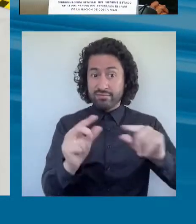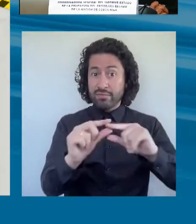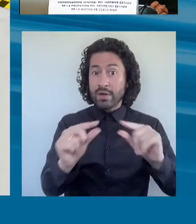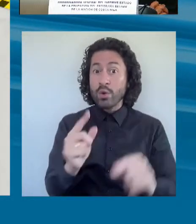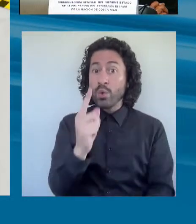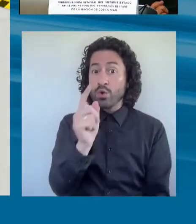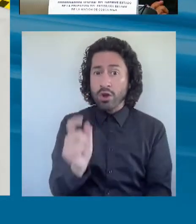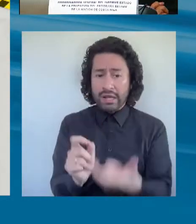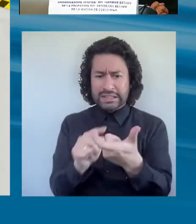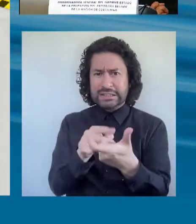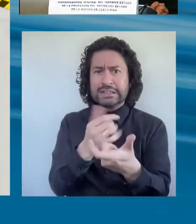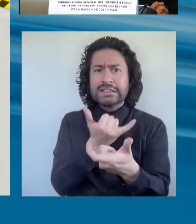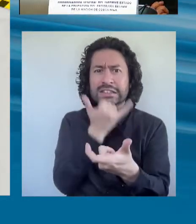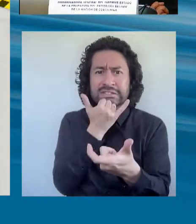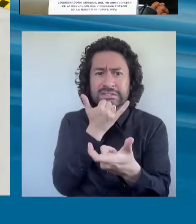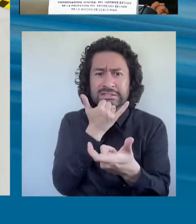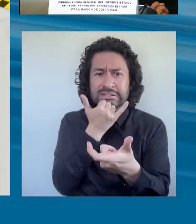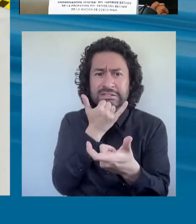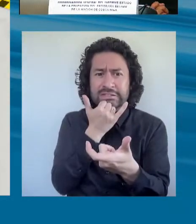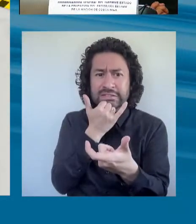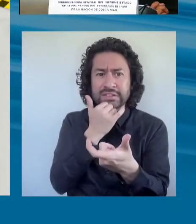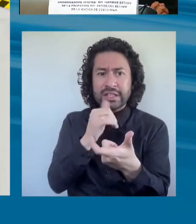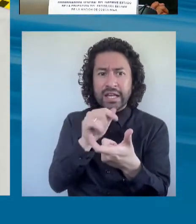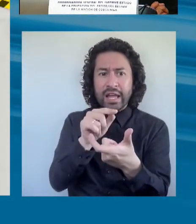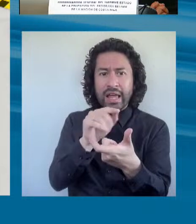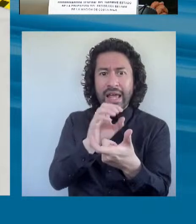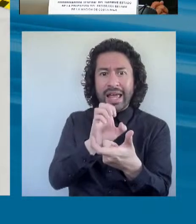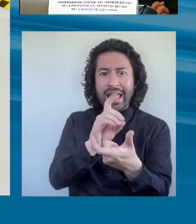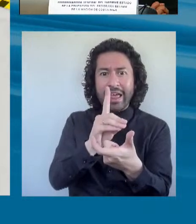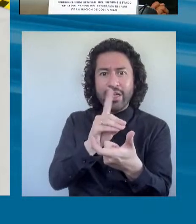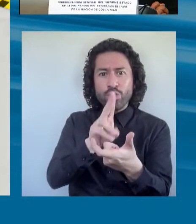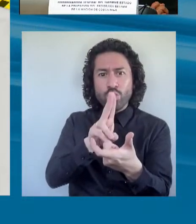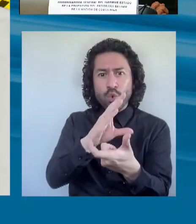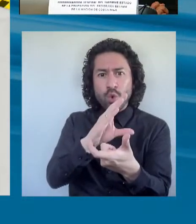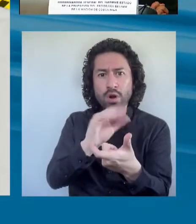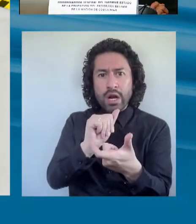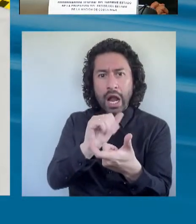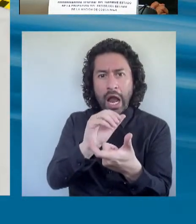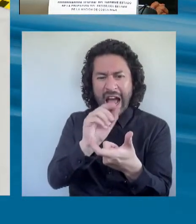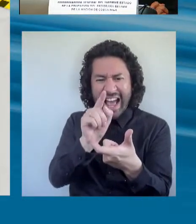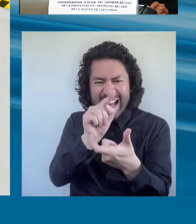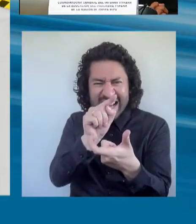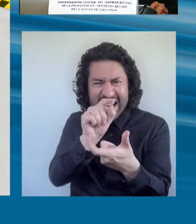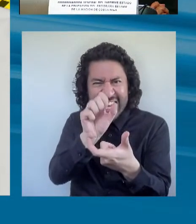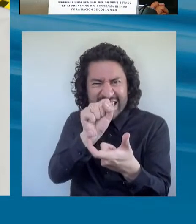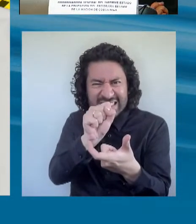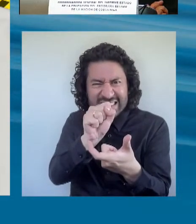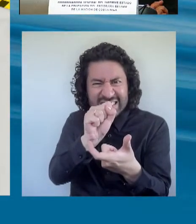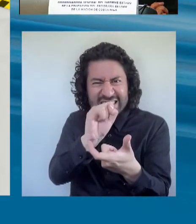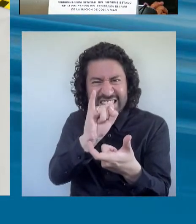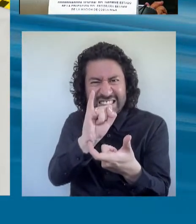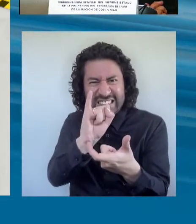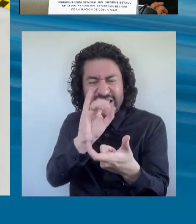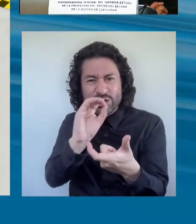the front page of the media. That has a big